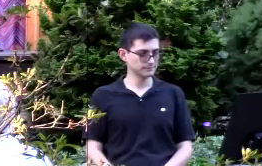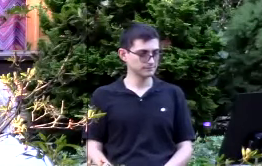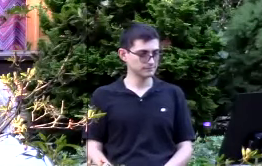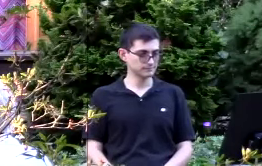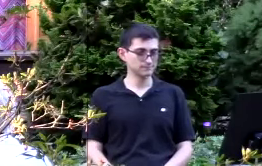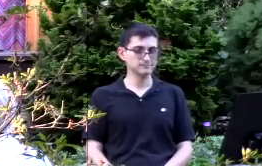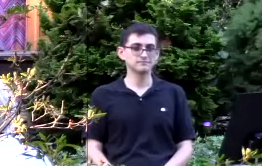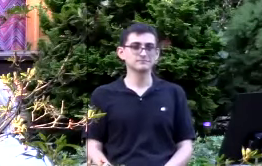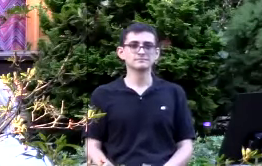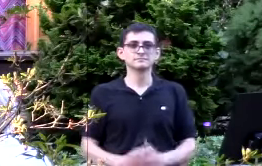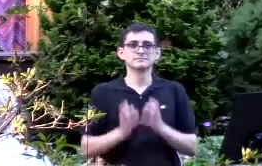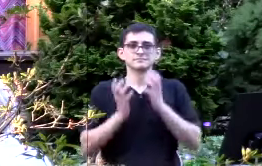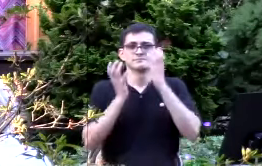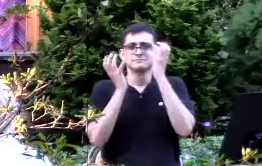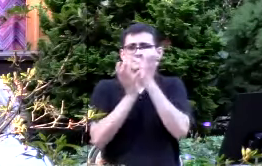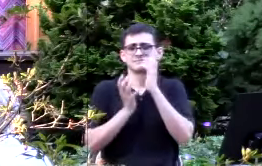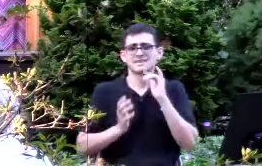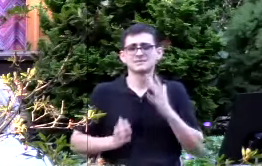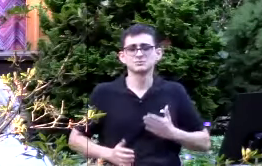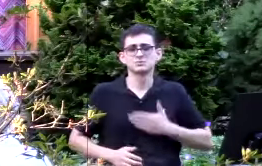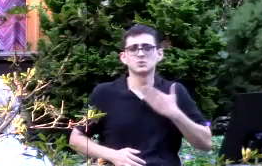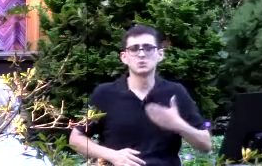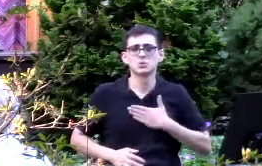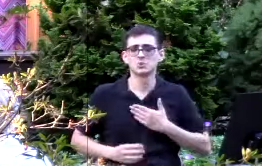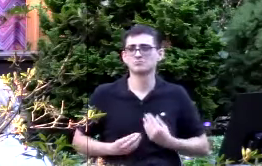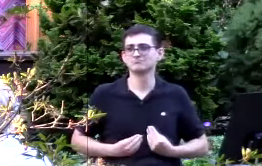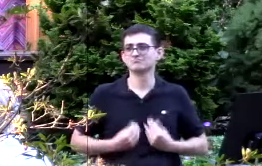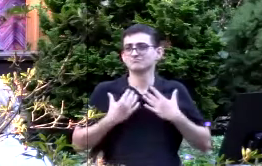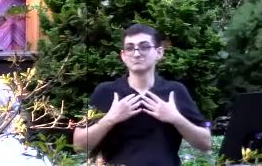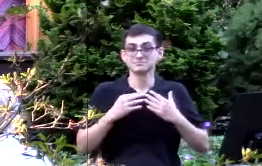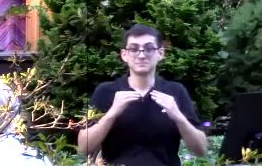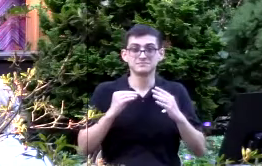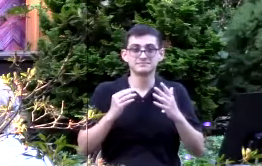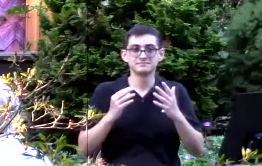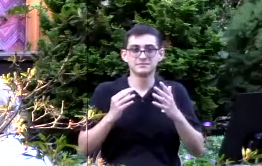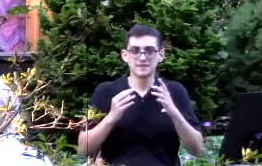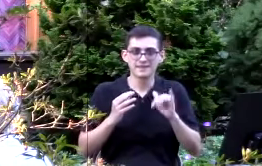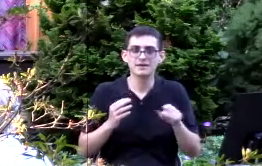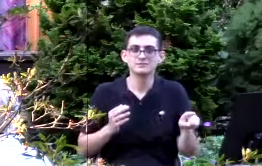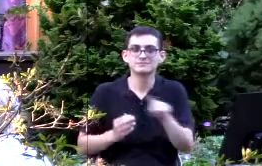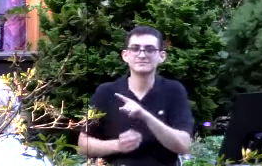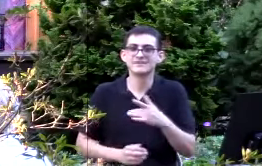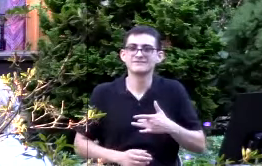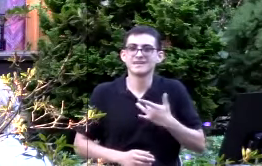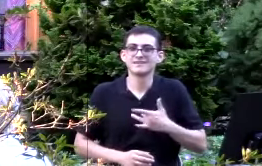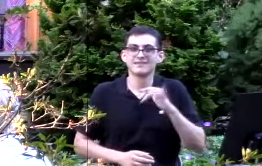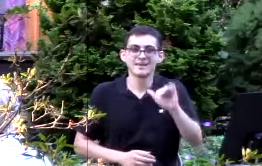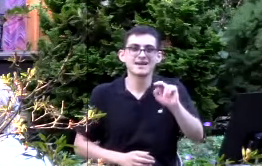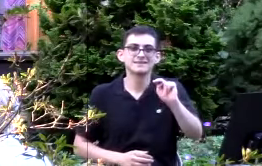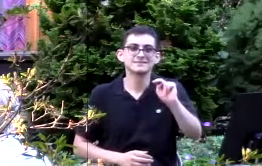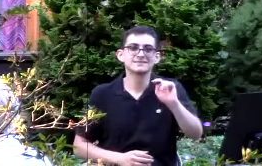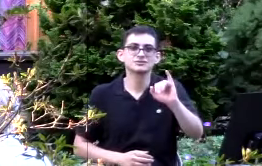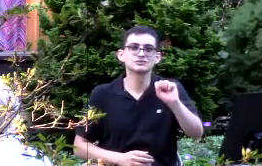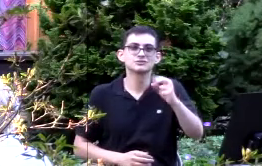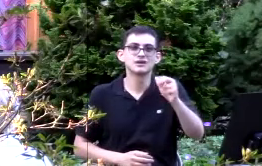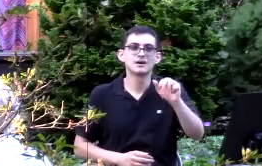that joy, that extra measure of delight, that double dose of soul that we have, that neshama, that breath, that